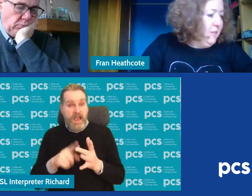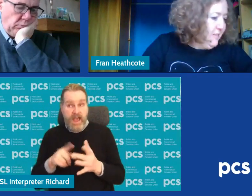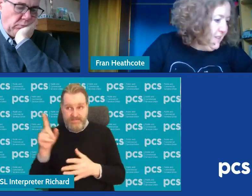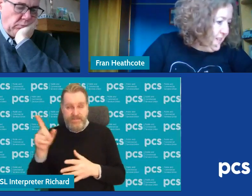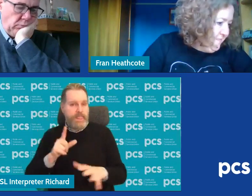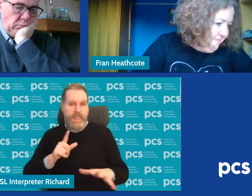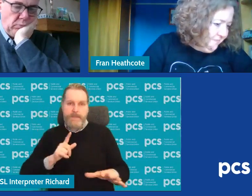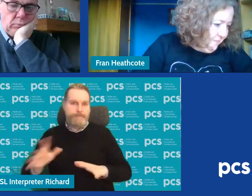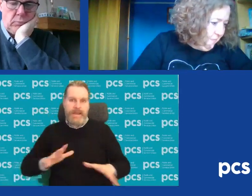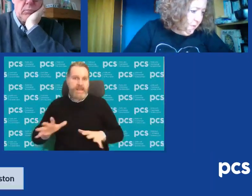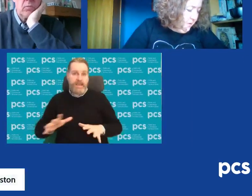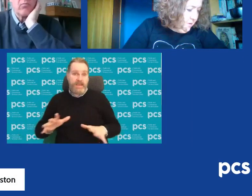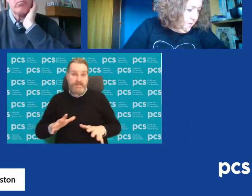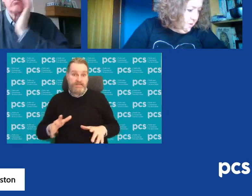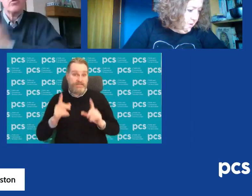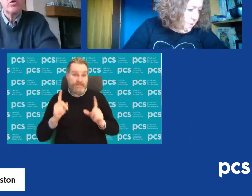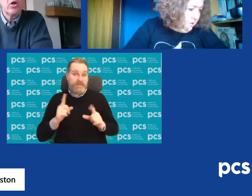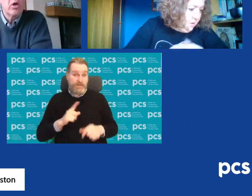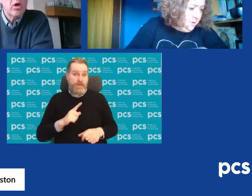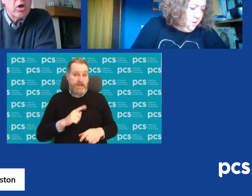anything you want to say there?